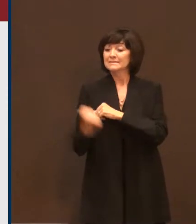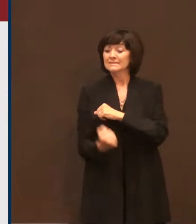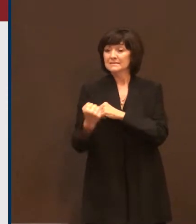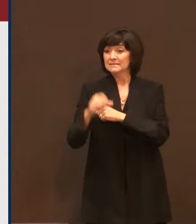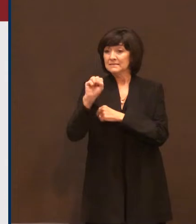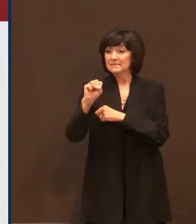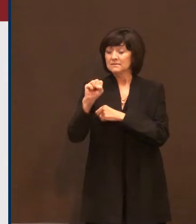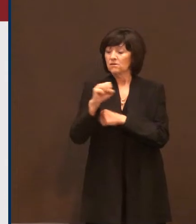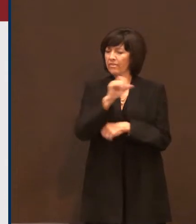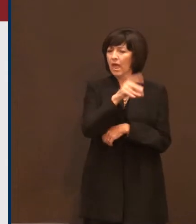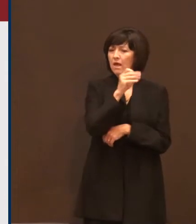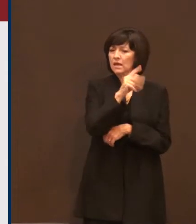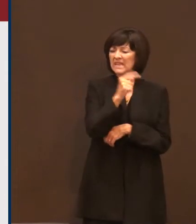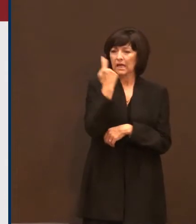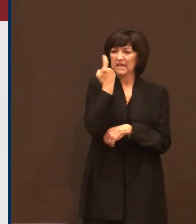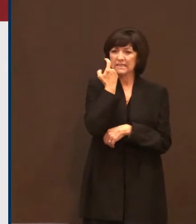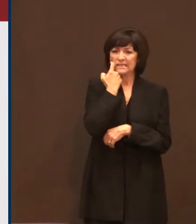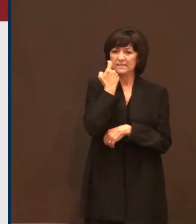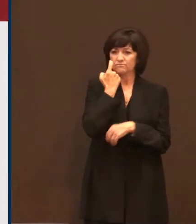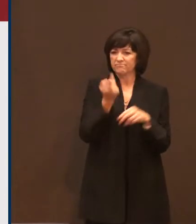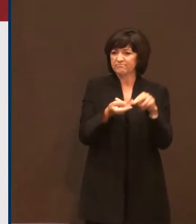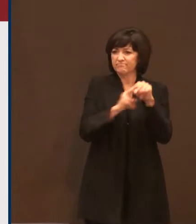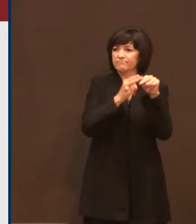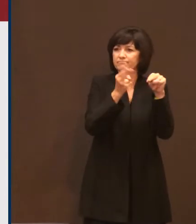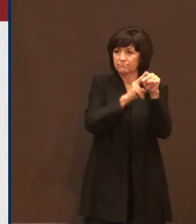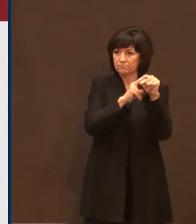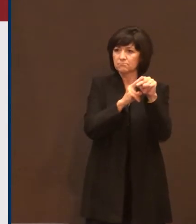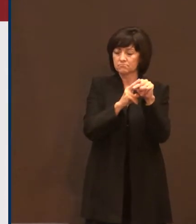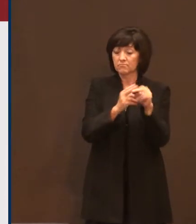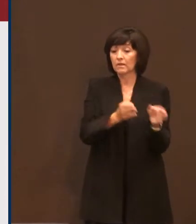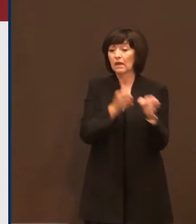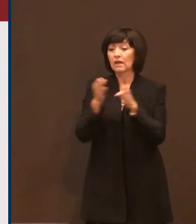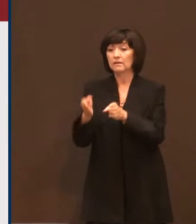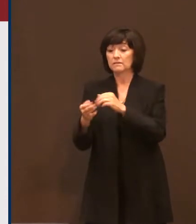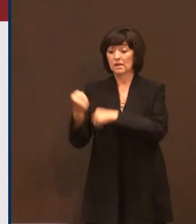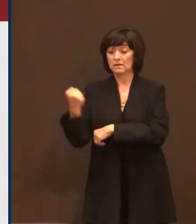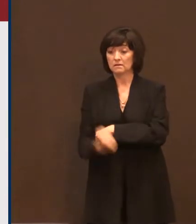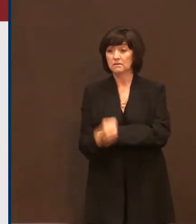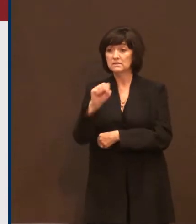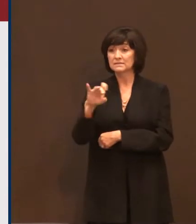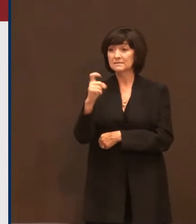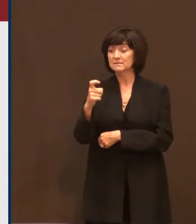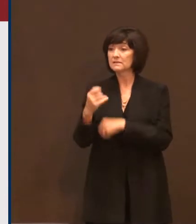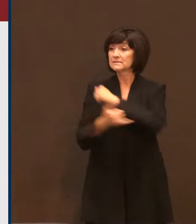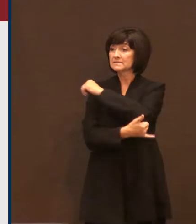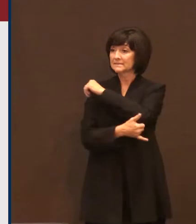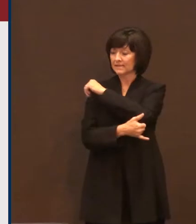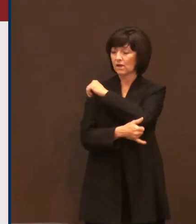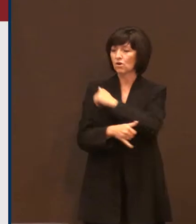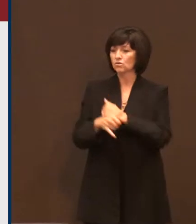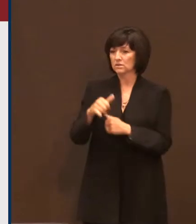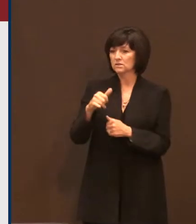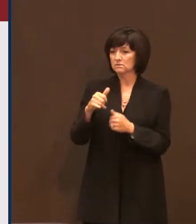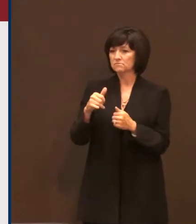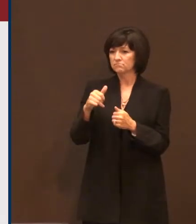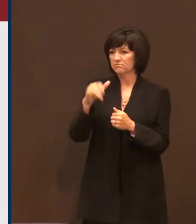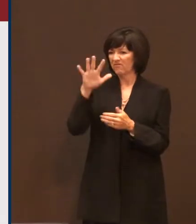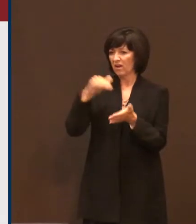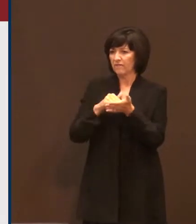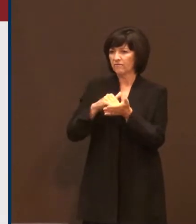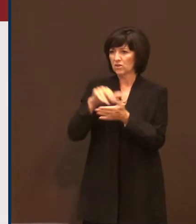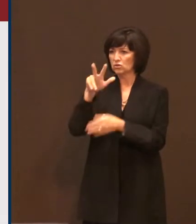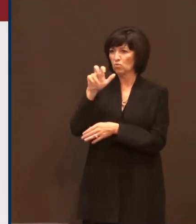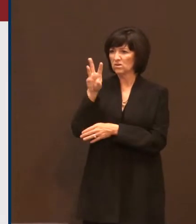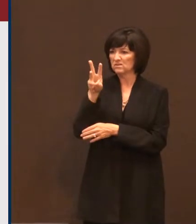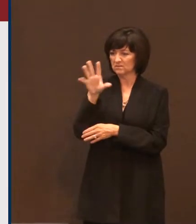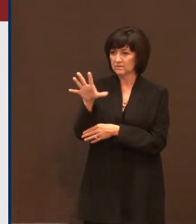then 5,300, almost 5,400 positive cases in Sussex County. It continues to be the area where